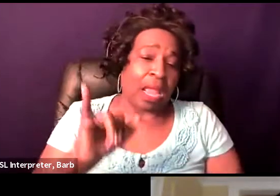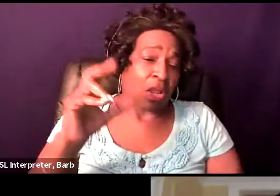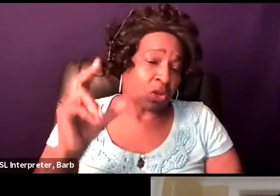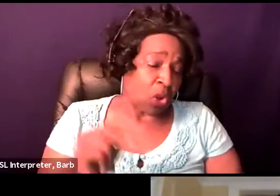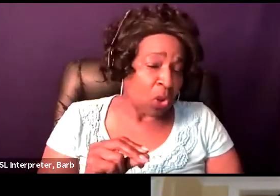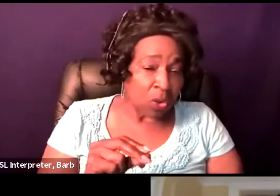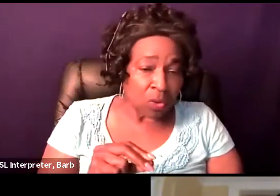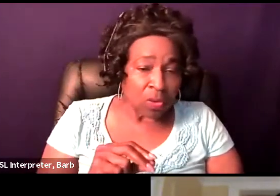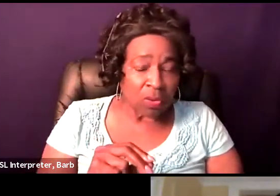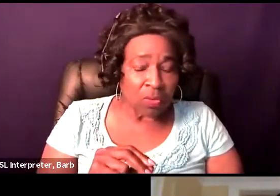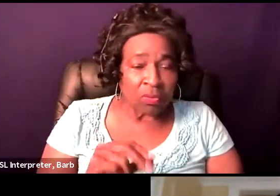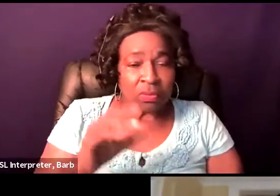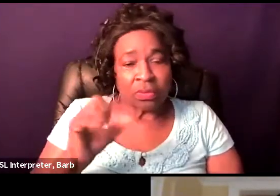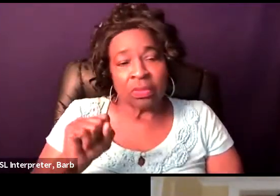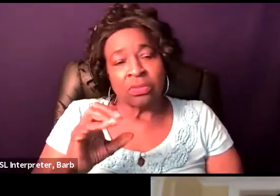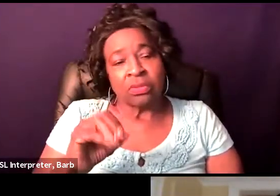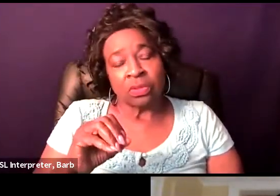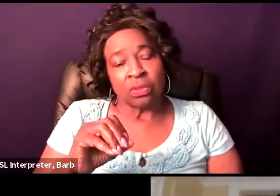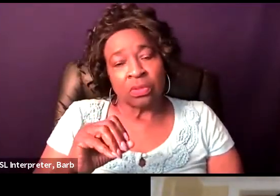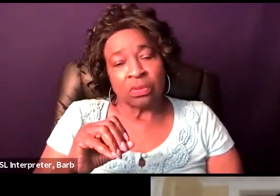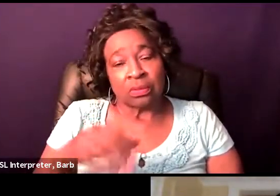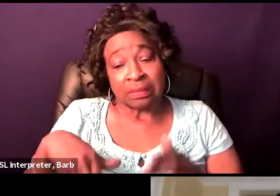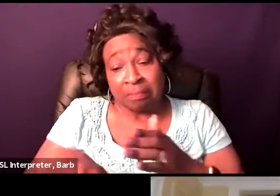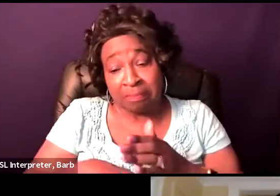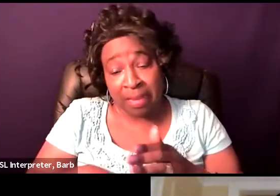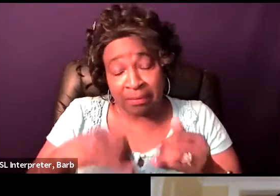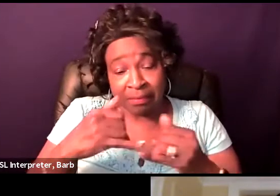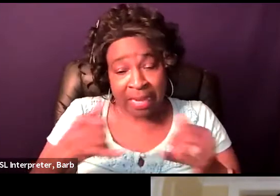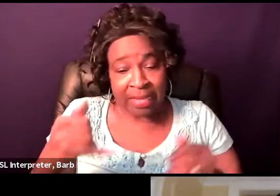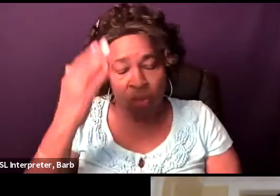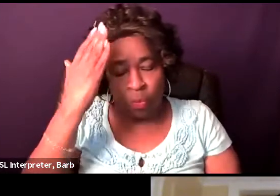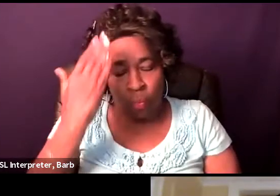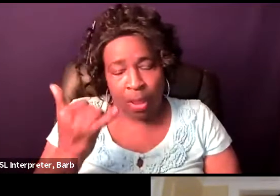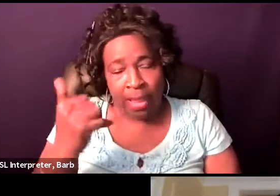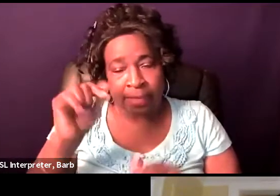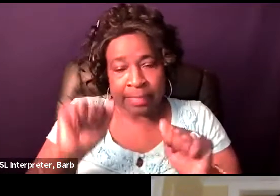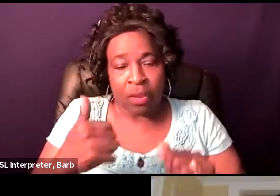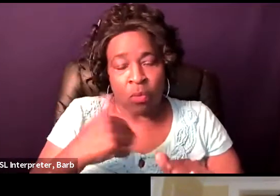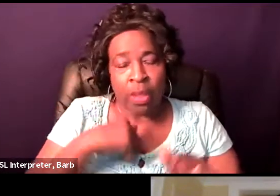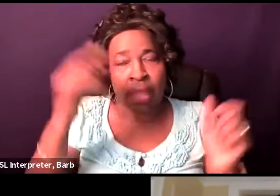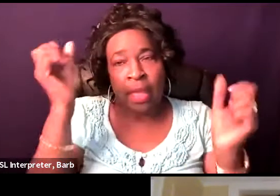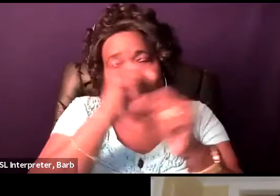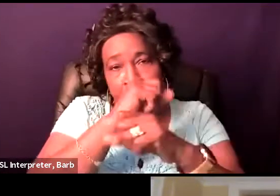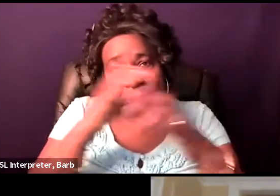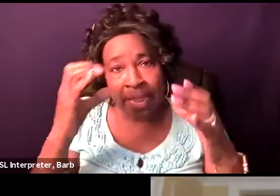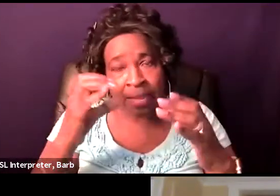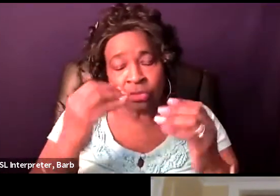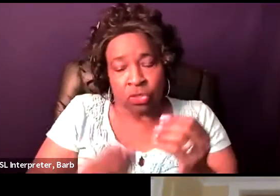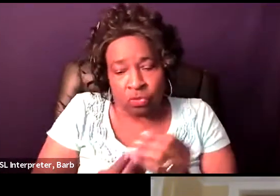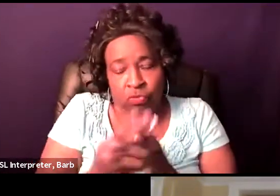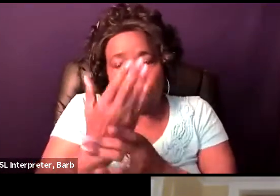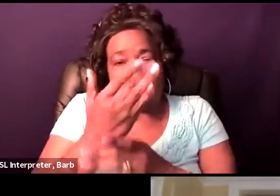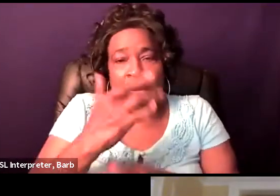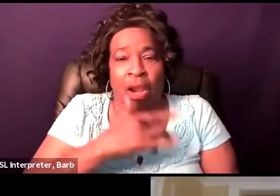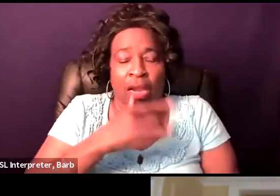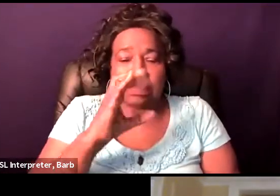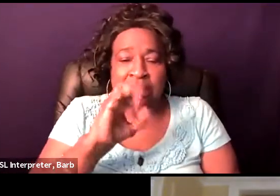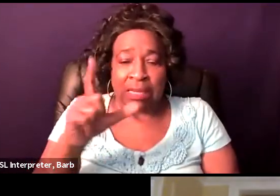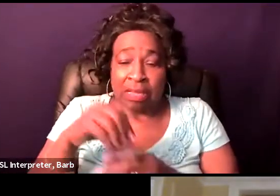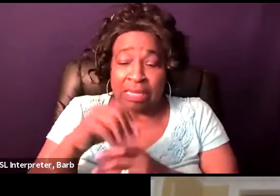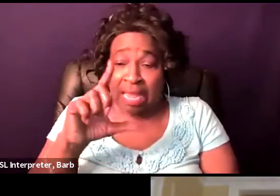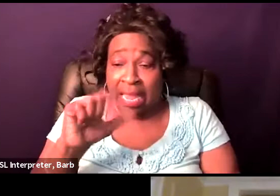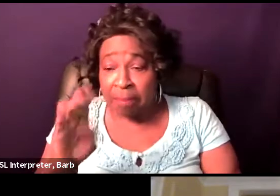that. And so the boil down to this question is, why can we imagine growing heart cells in a laboratory and we